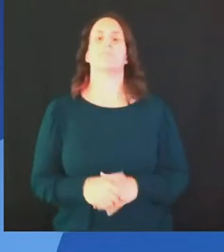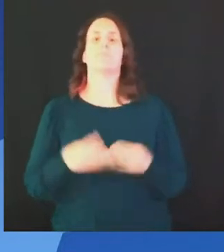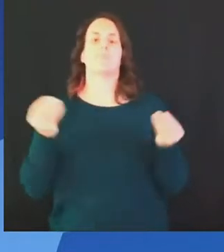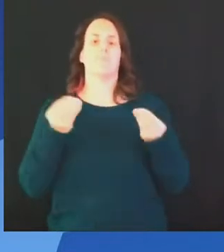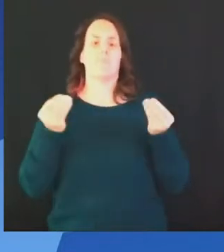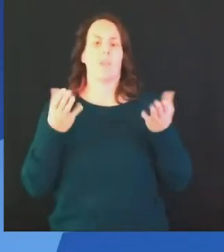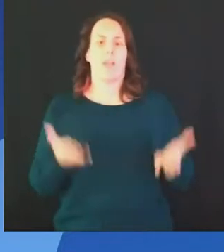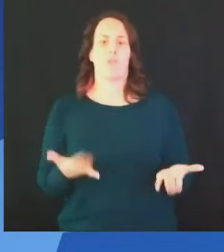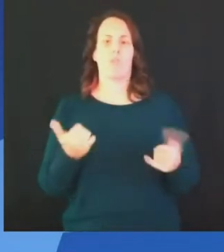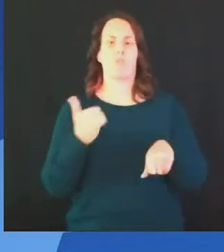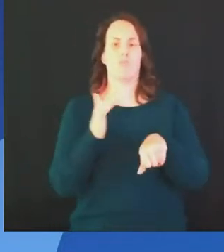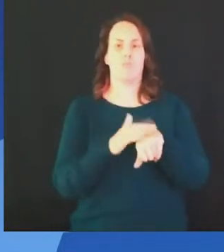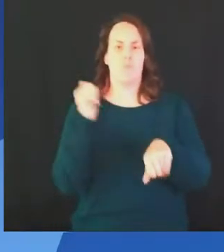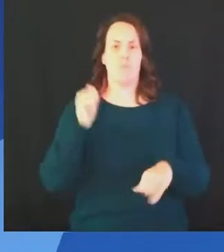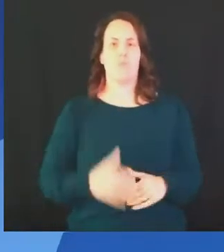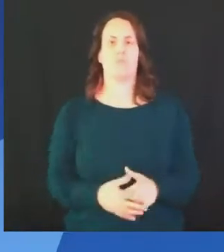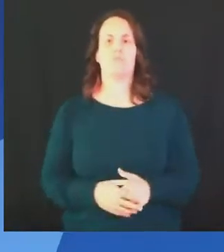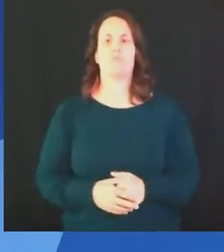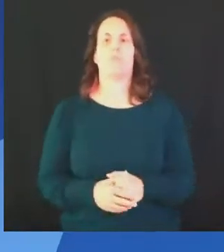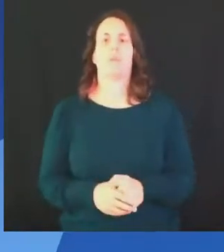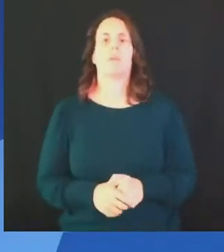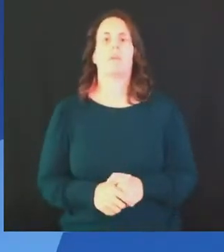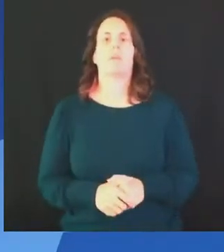Racine County I. Denise?